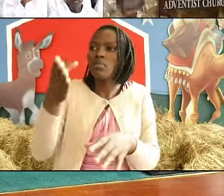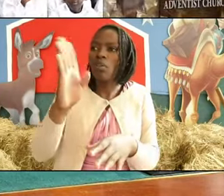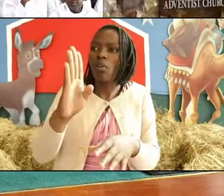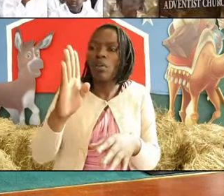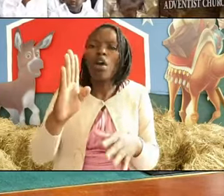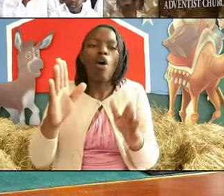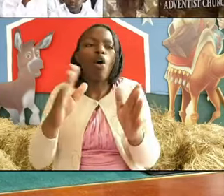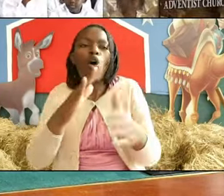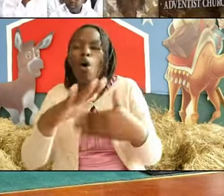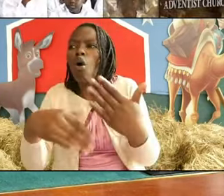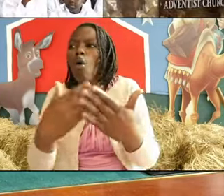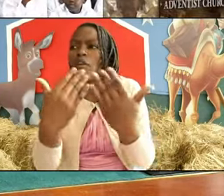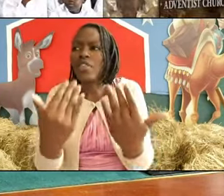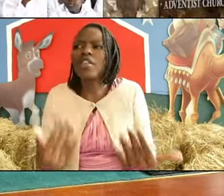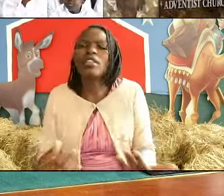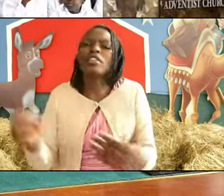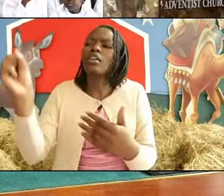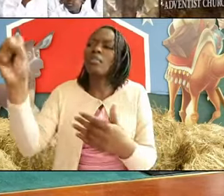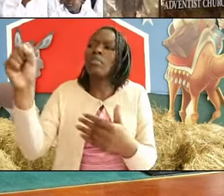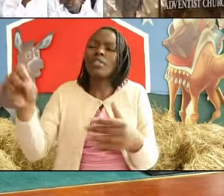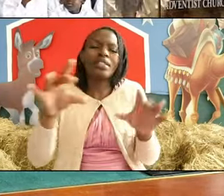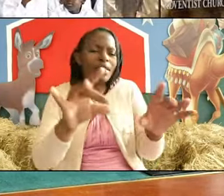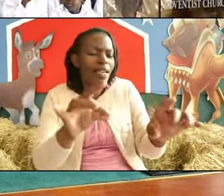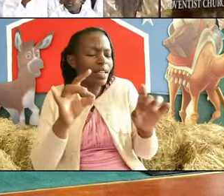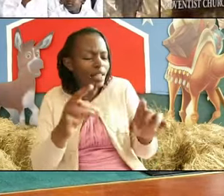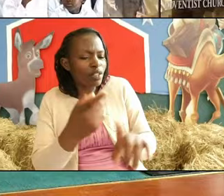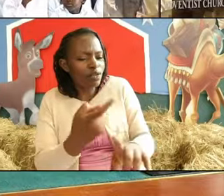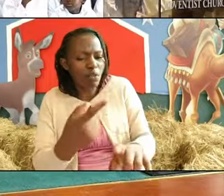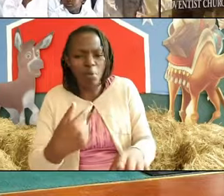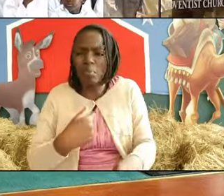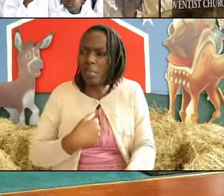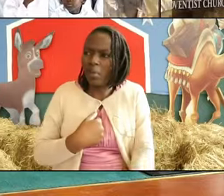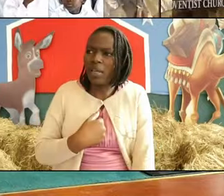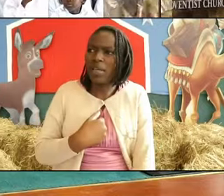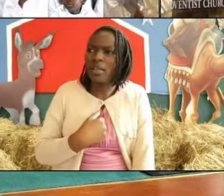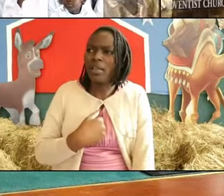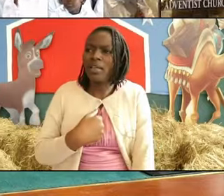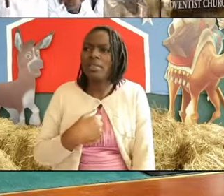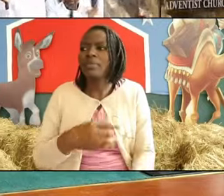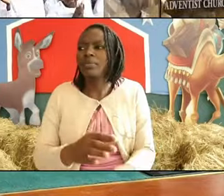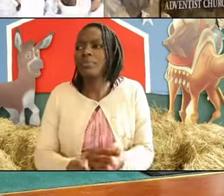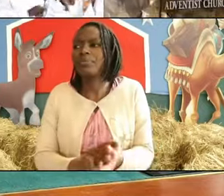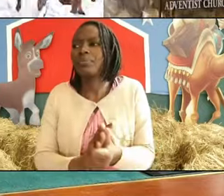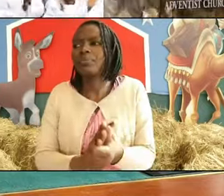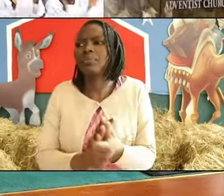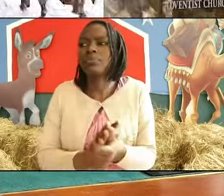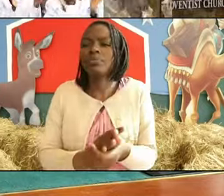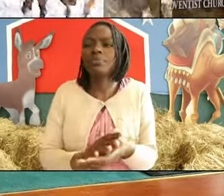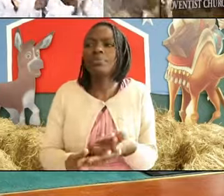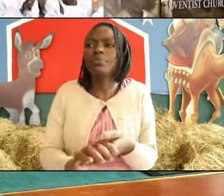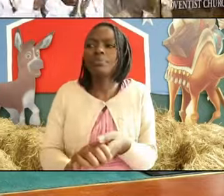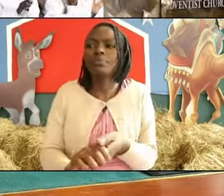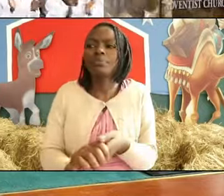possible. Yet not my will, but your will be done!